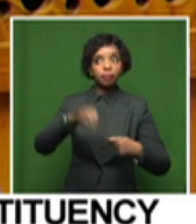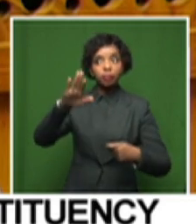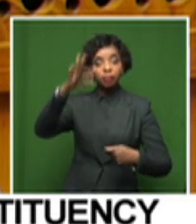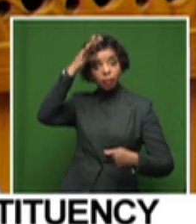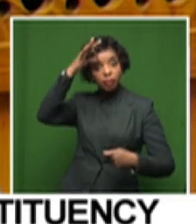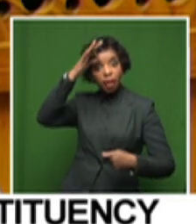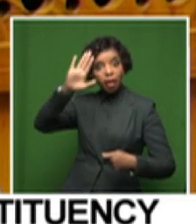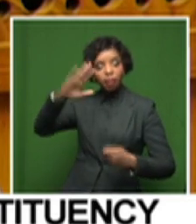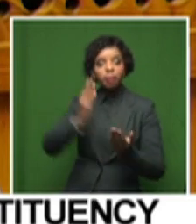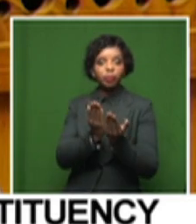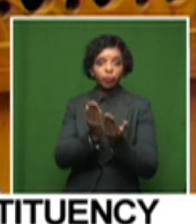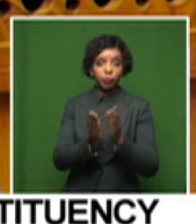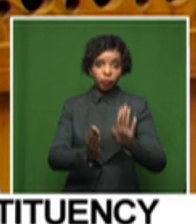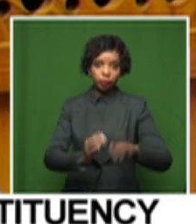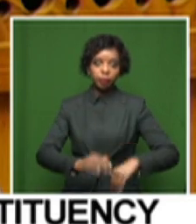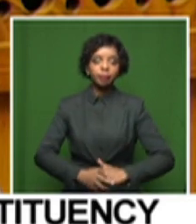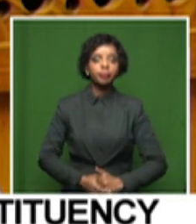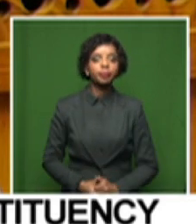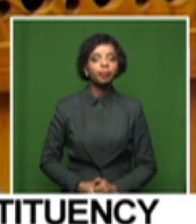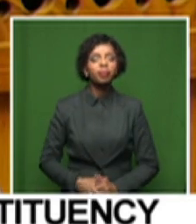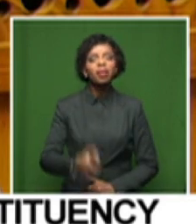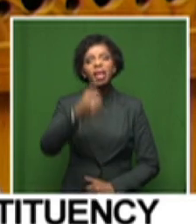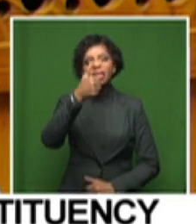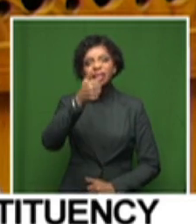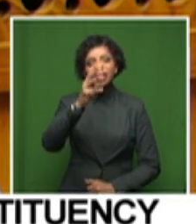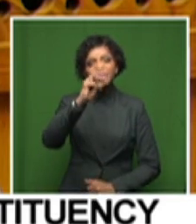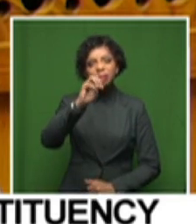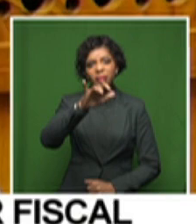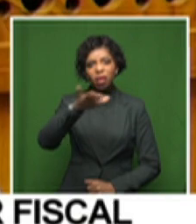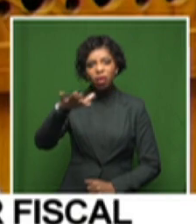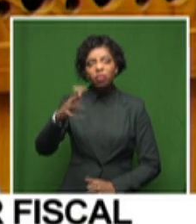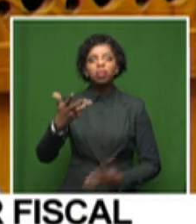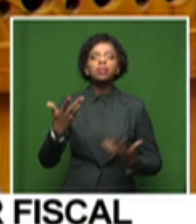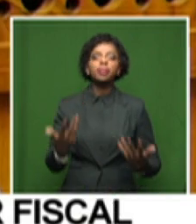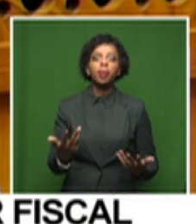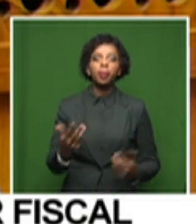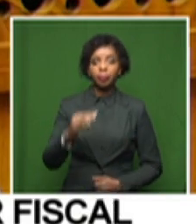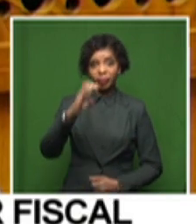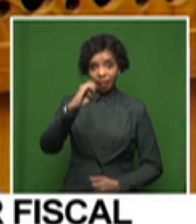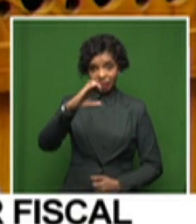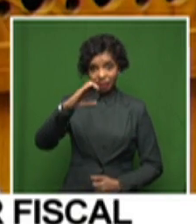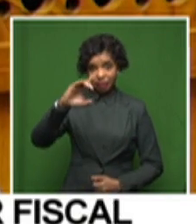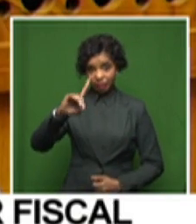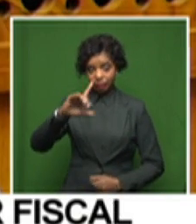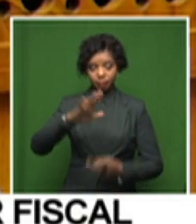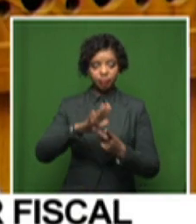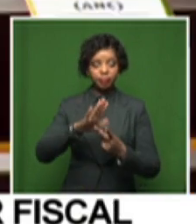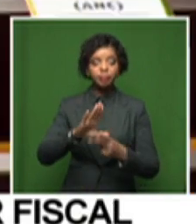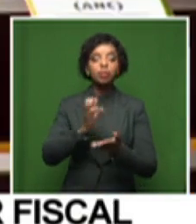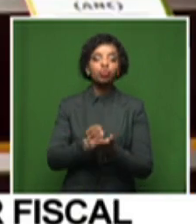600 million rand goes to employ early childhood development and social workers.